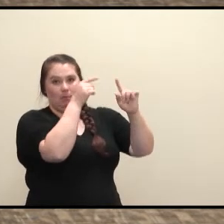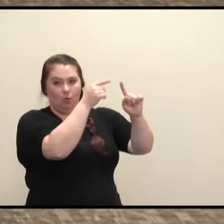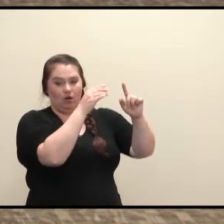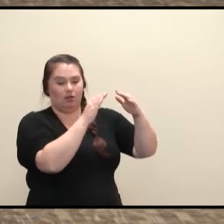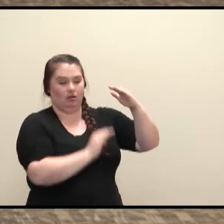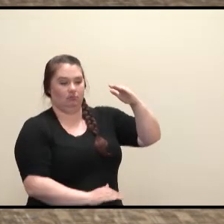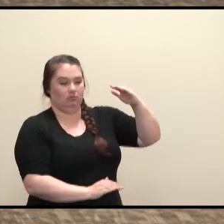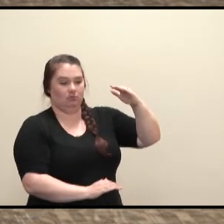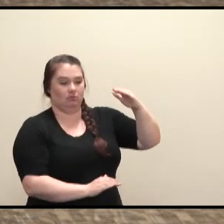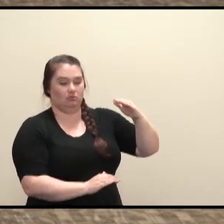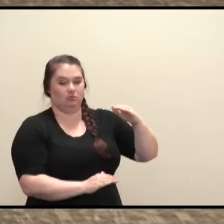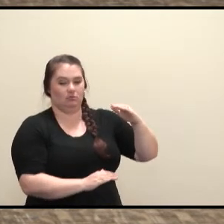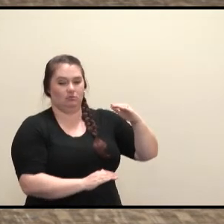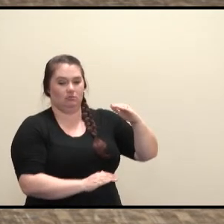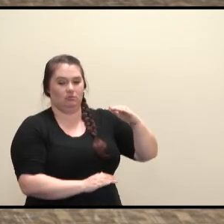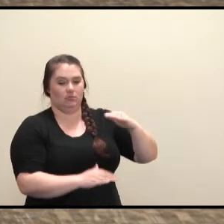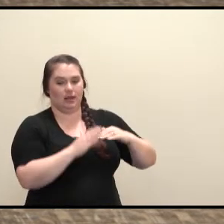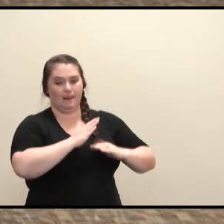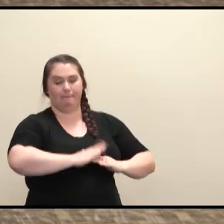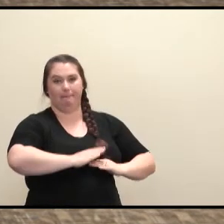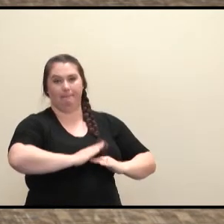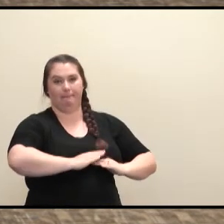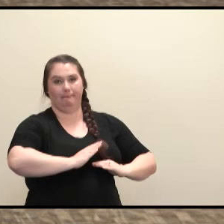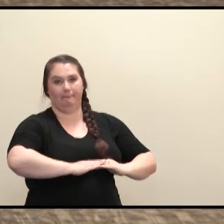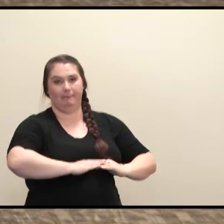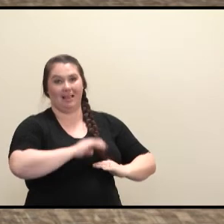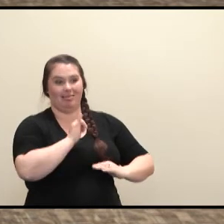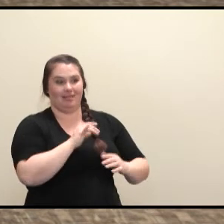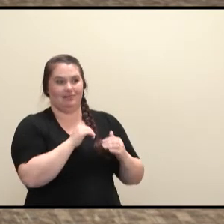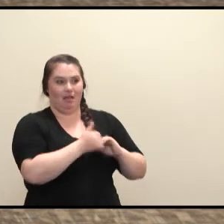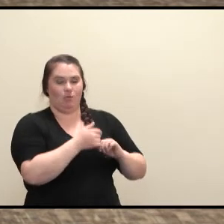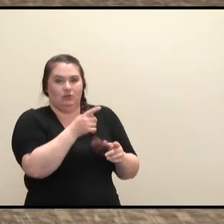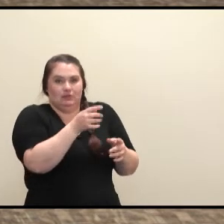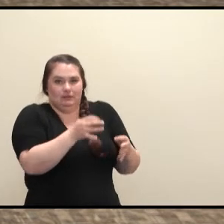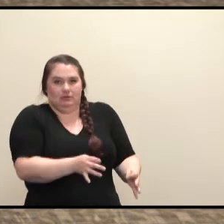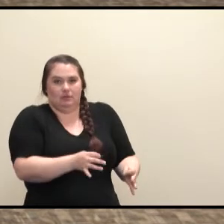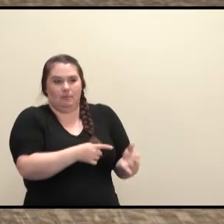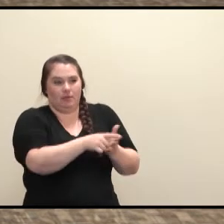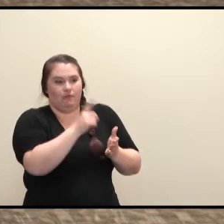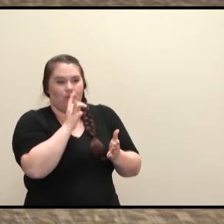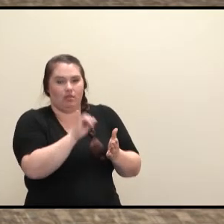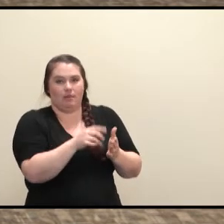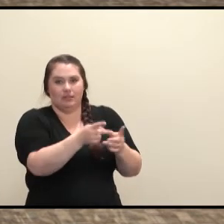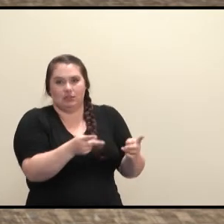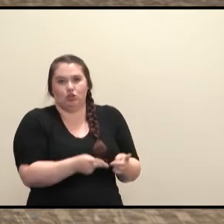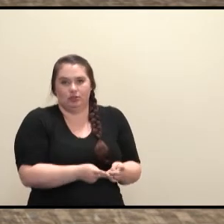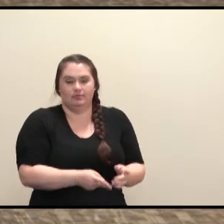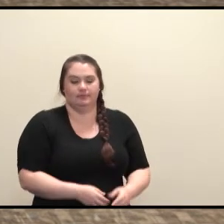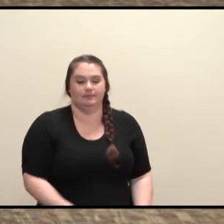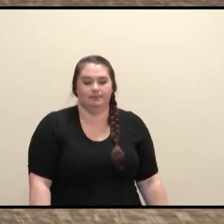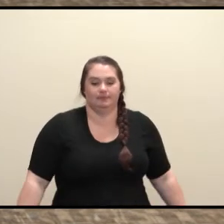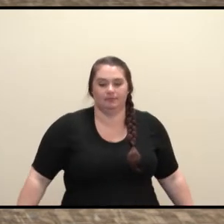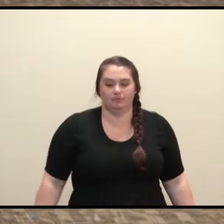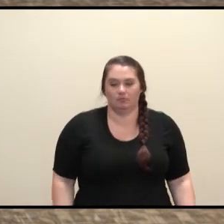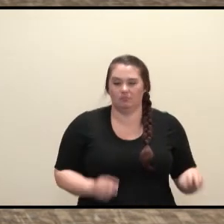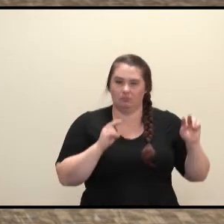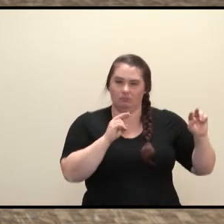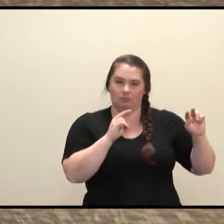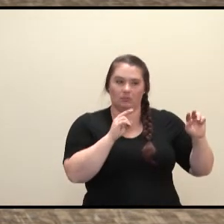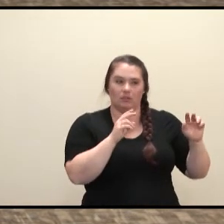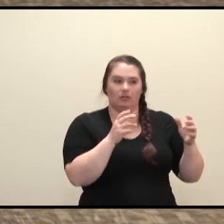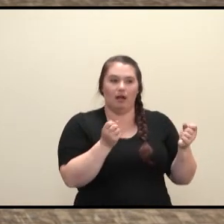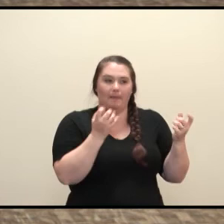worked. And that's how we determine salaries for those positions. And we'll look at numbers of years